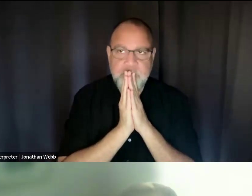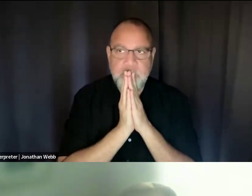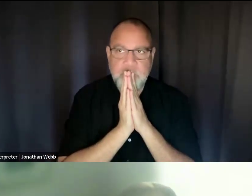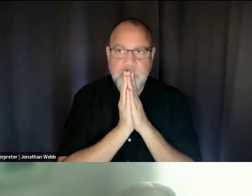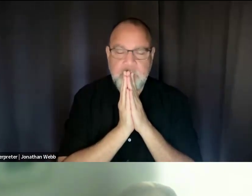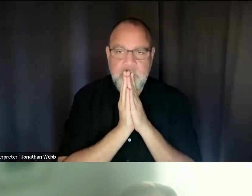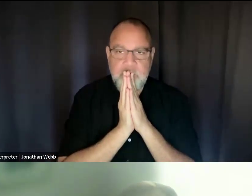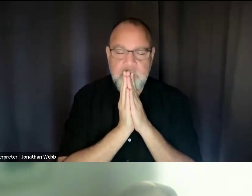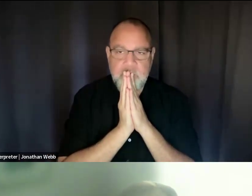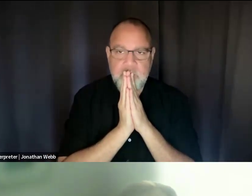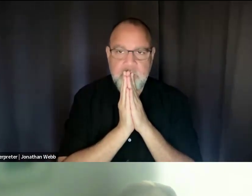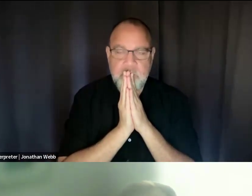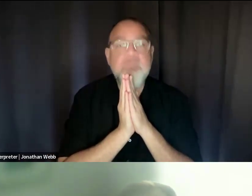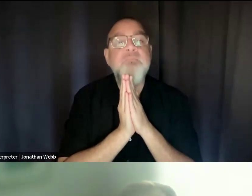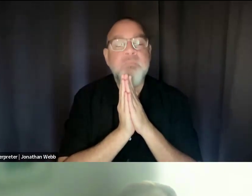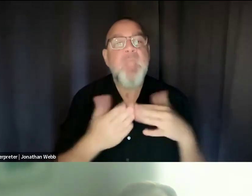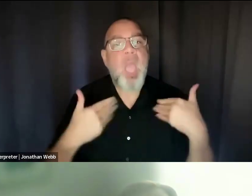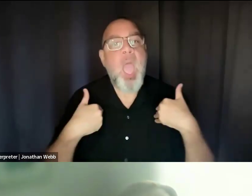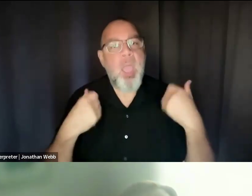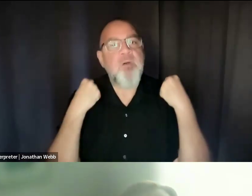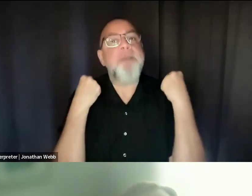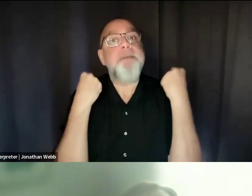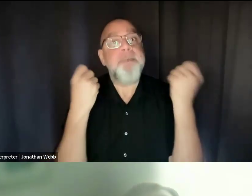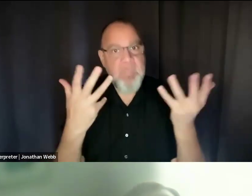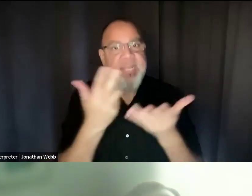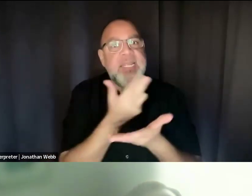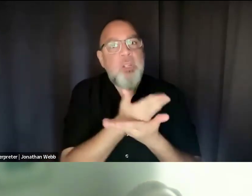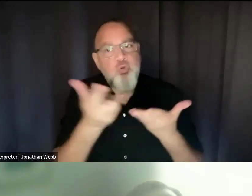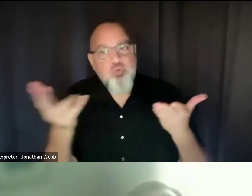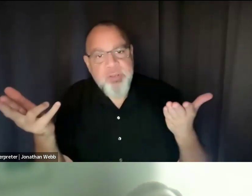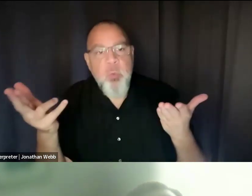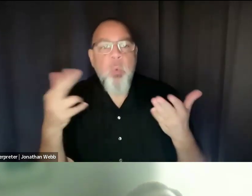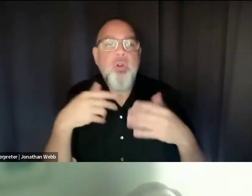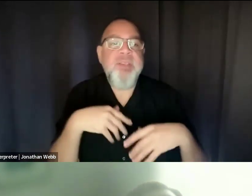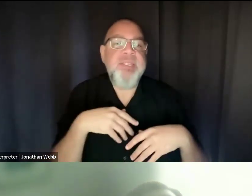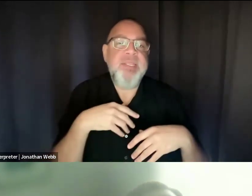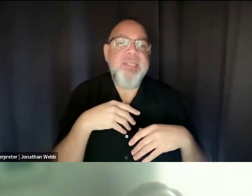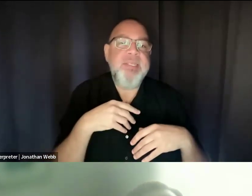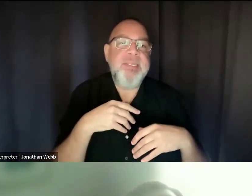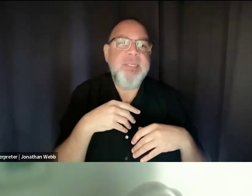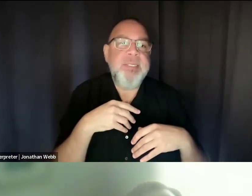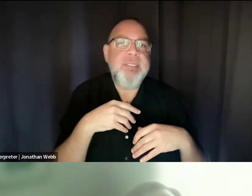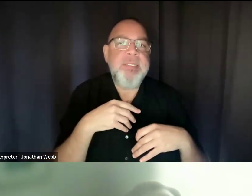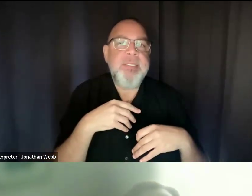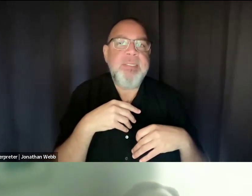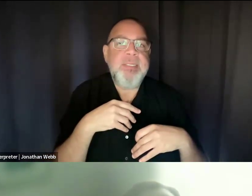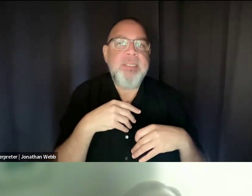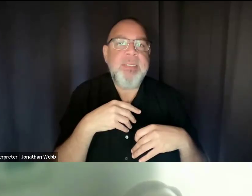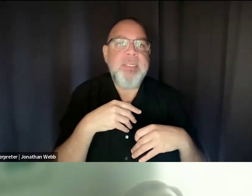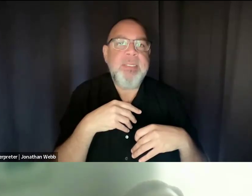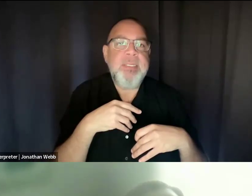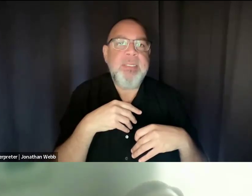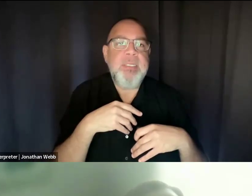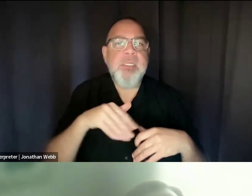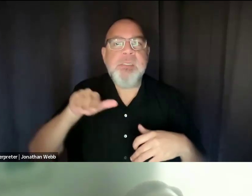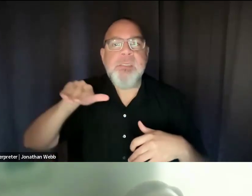resources, I mean, certainly, we have, Katie, I don't know if you can share, it's